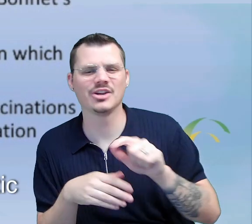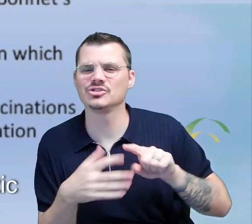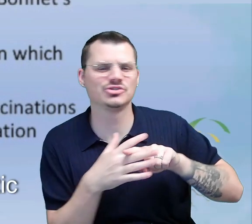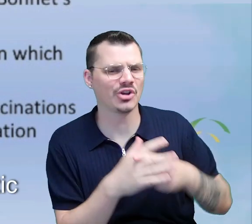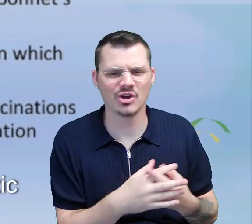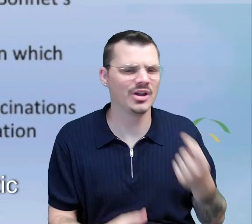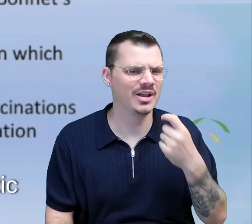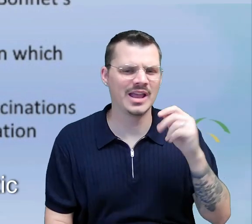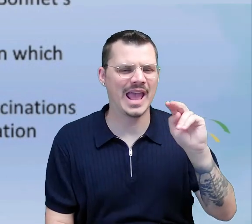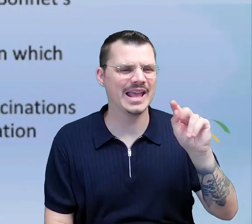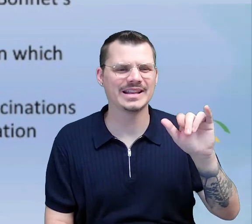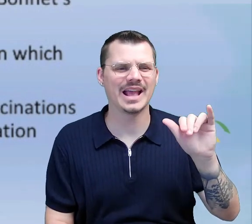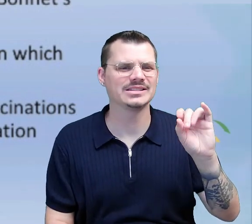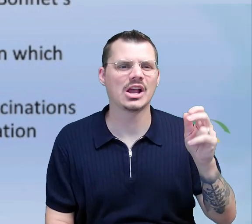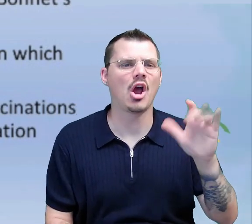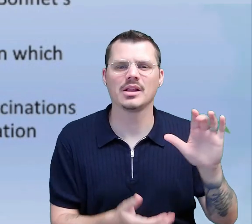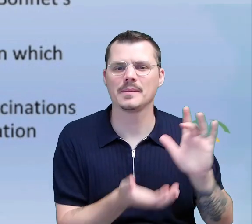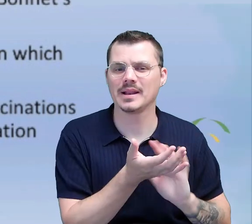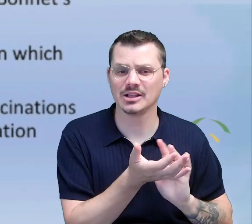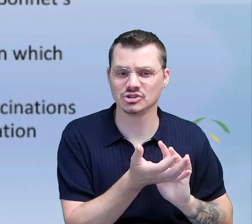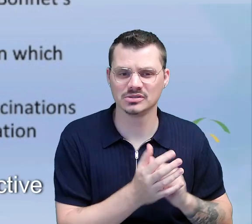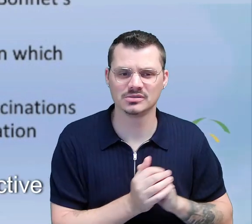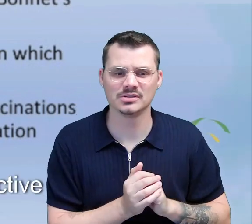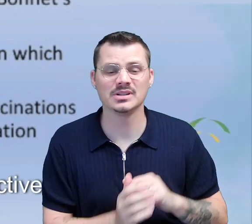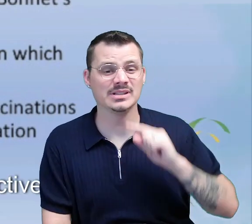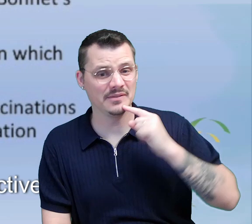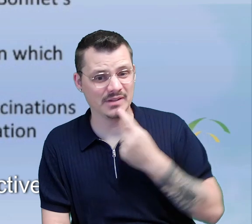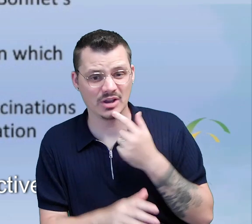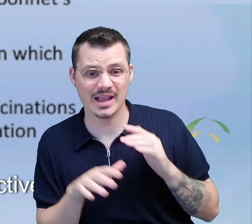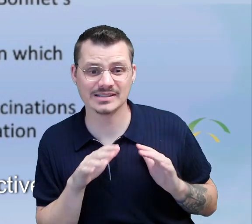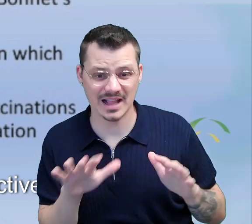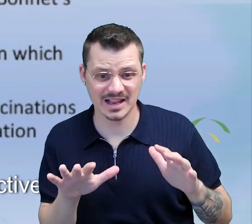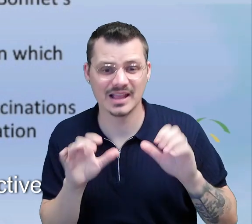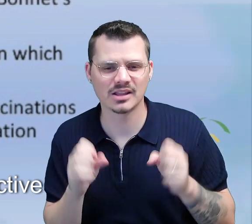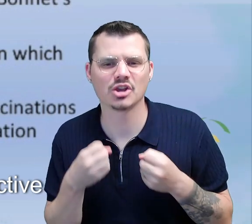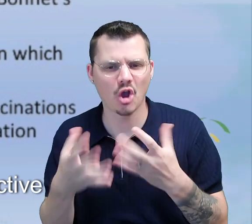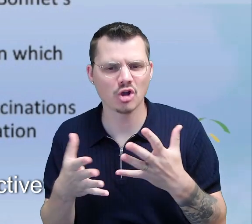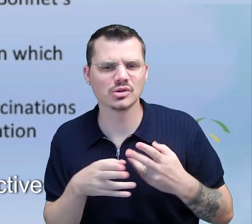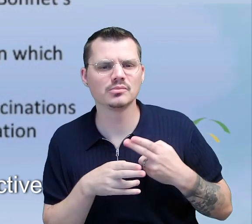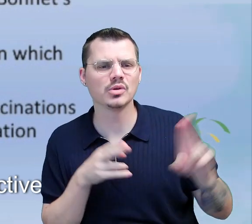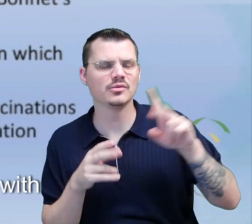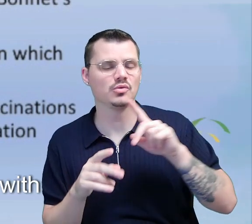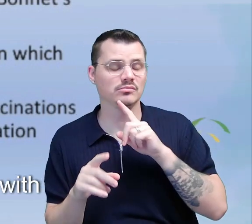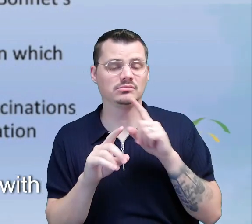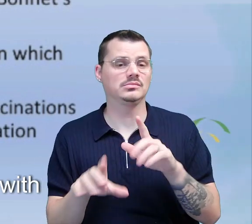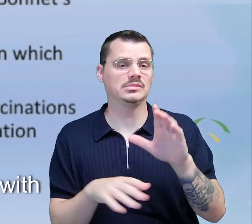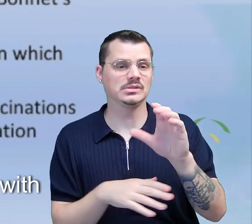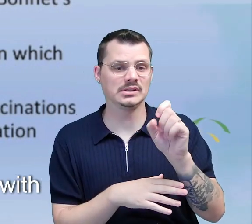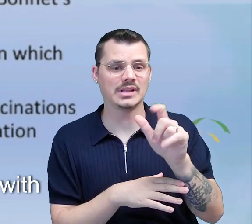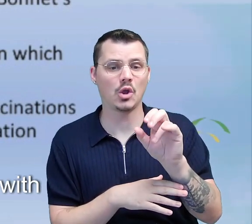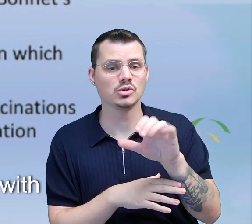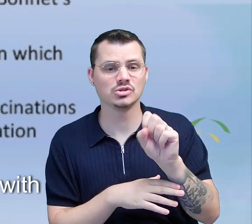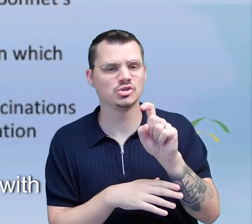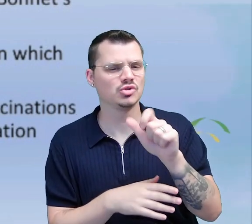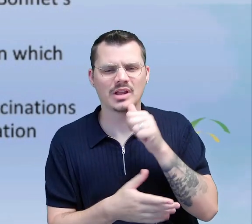the person on antipsychotic medication. Severe anxiety can cause a brief reactive psychosis that should